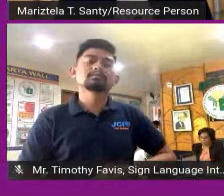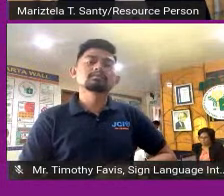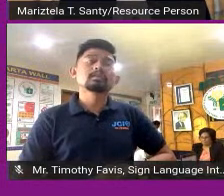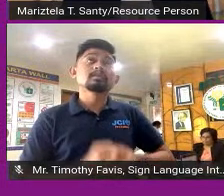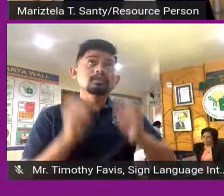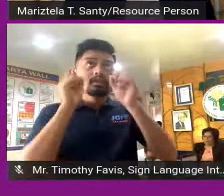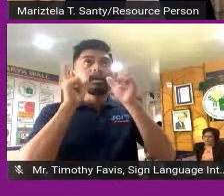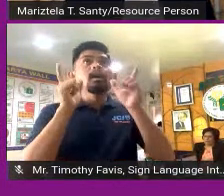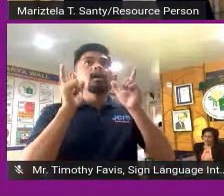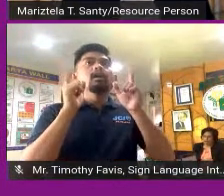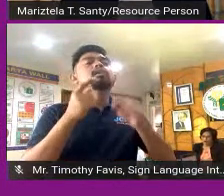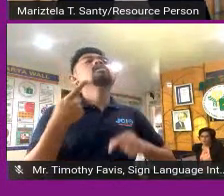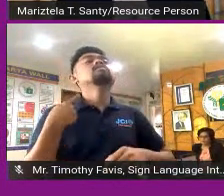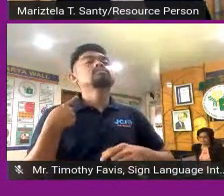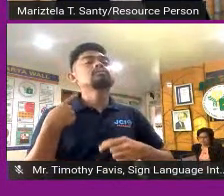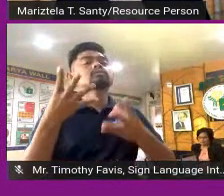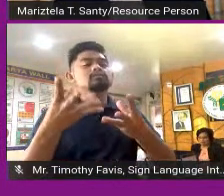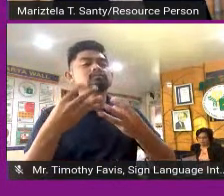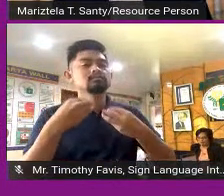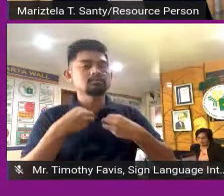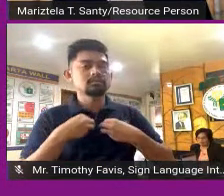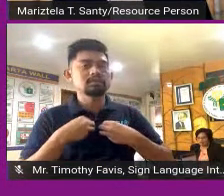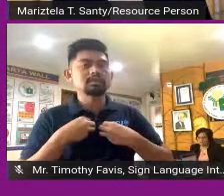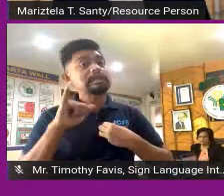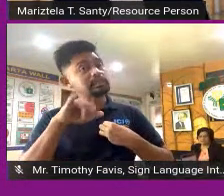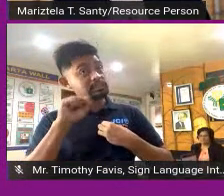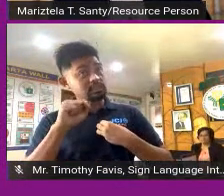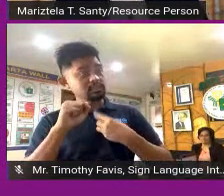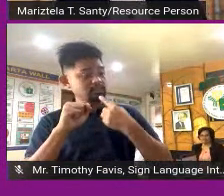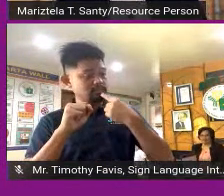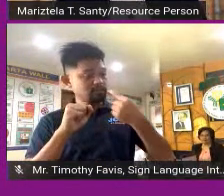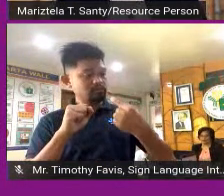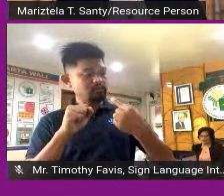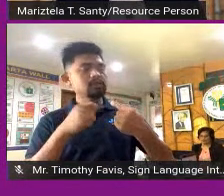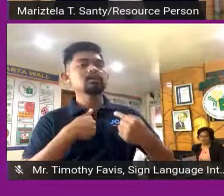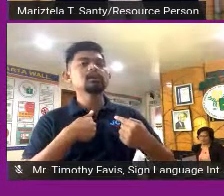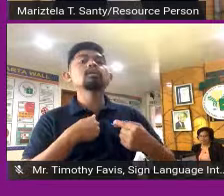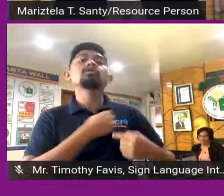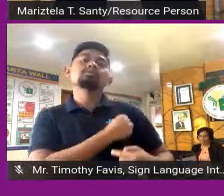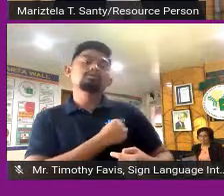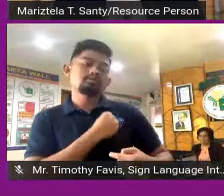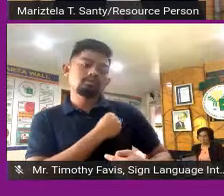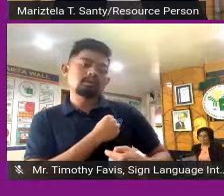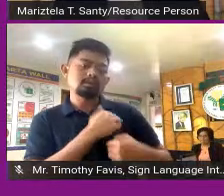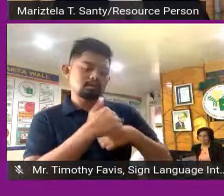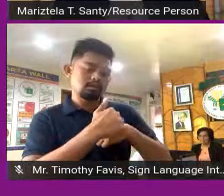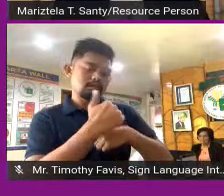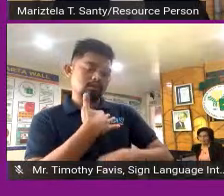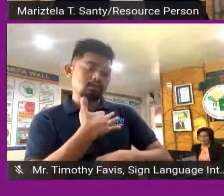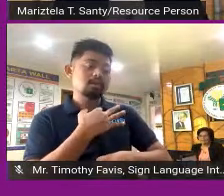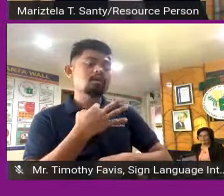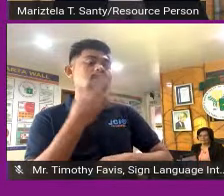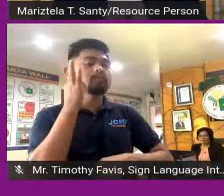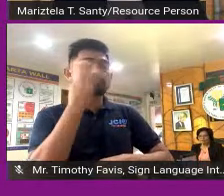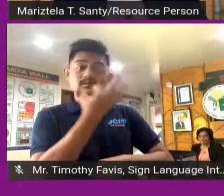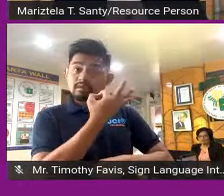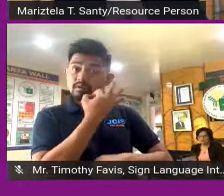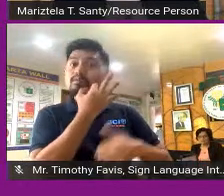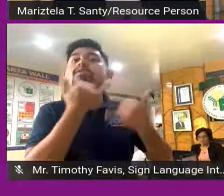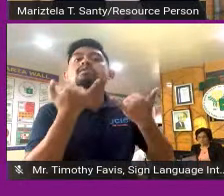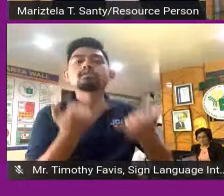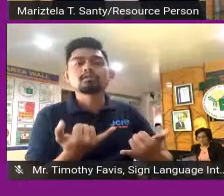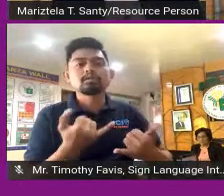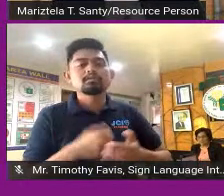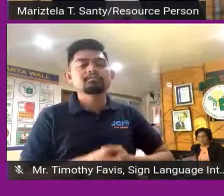over. I know he must be sorry because he sent me flowers today. I got